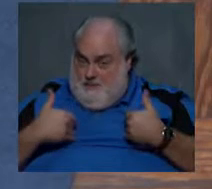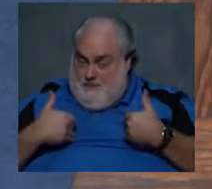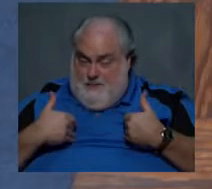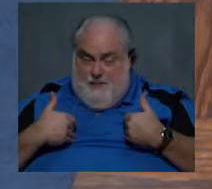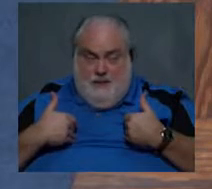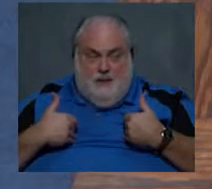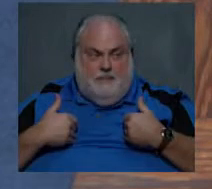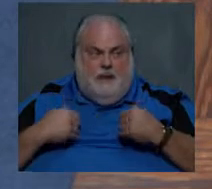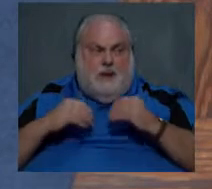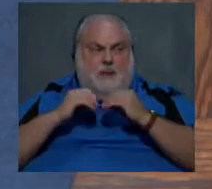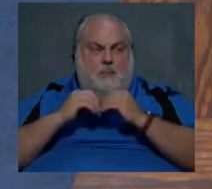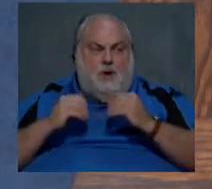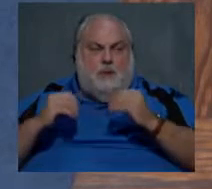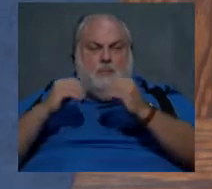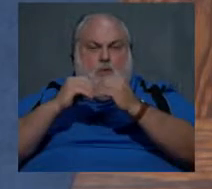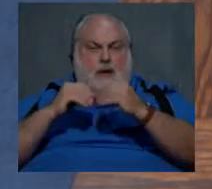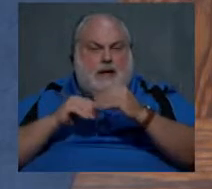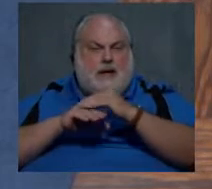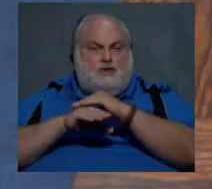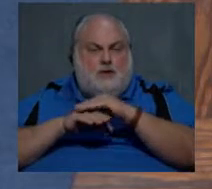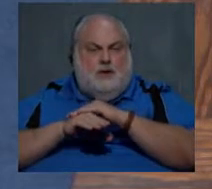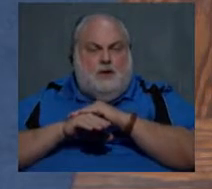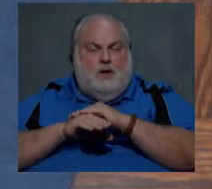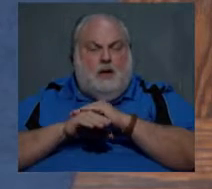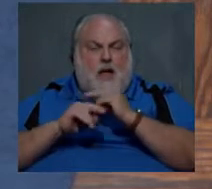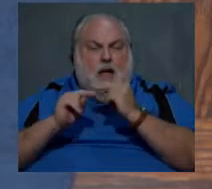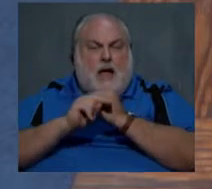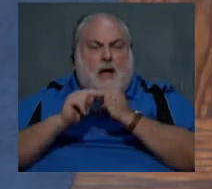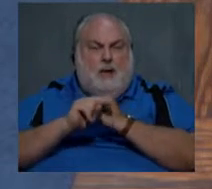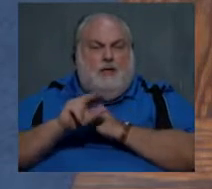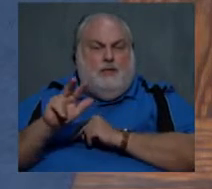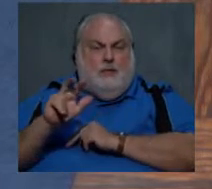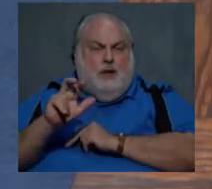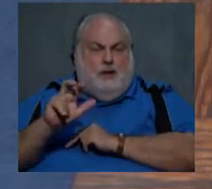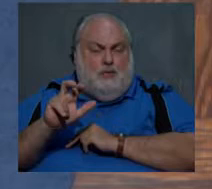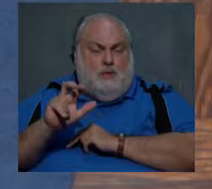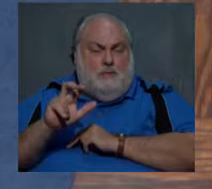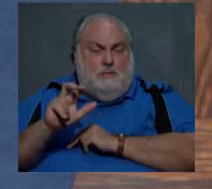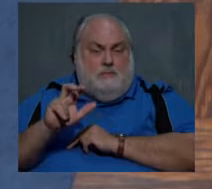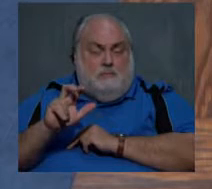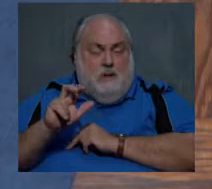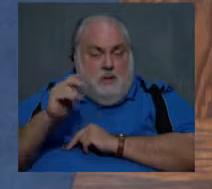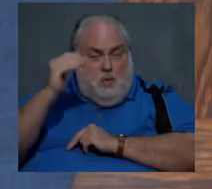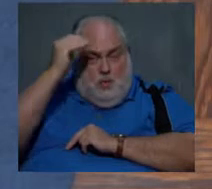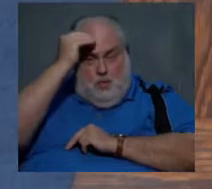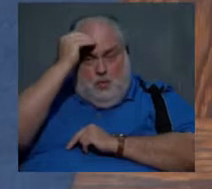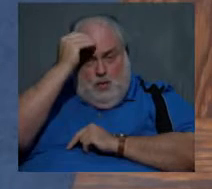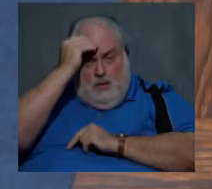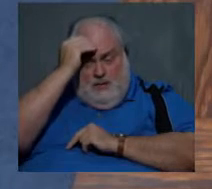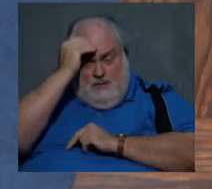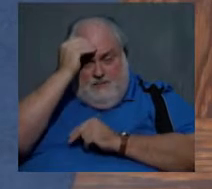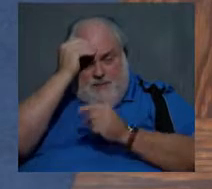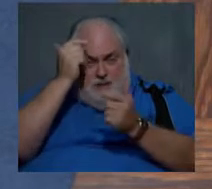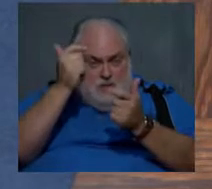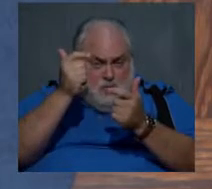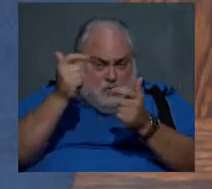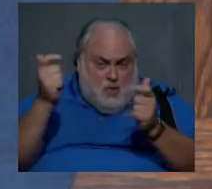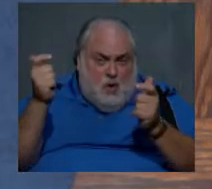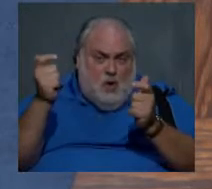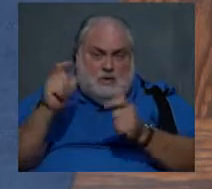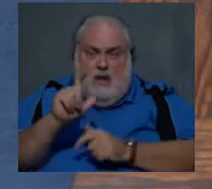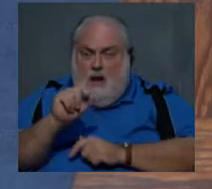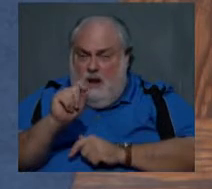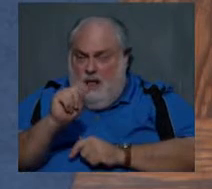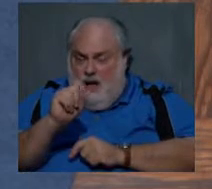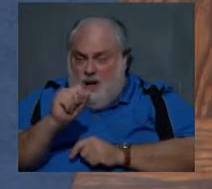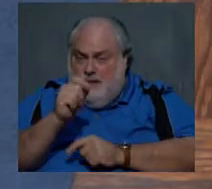are going to be more entrances on Highway 300. I appreciate the fact that they've made reasonably large lots